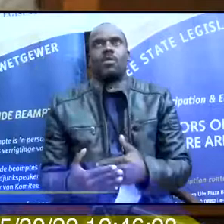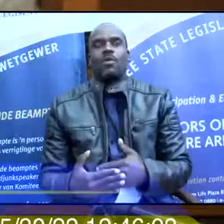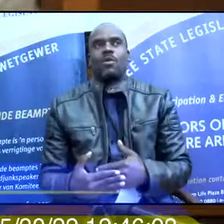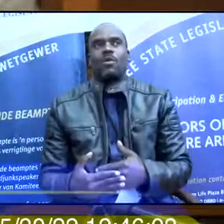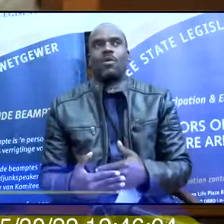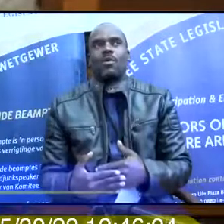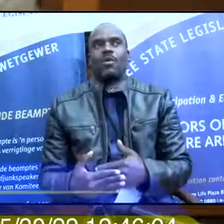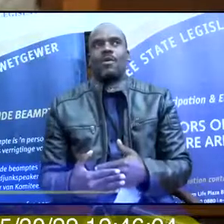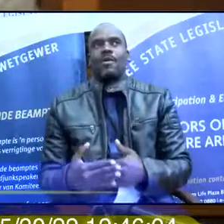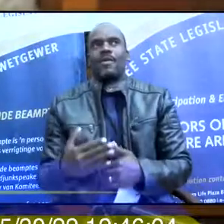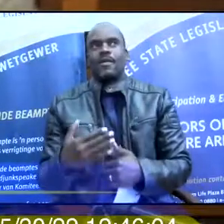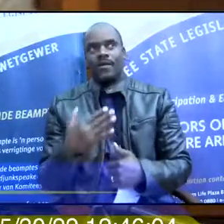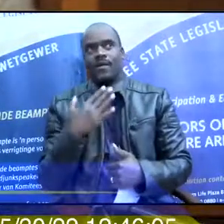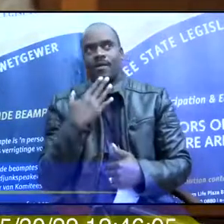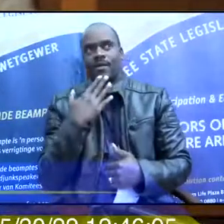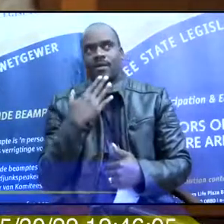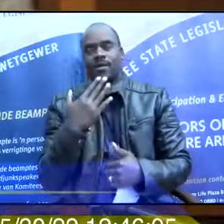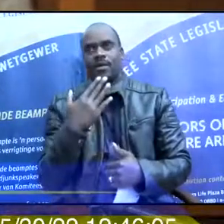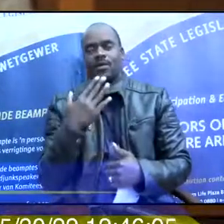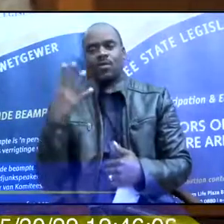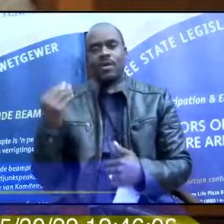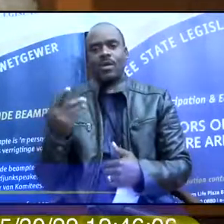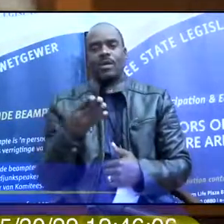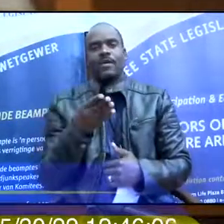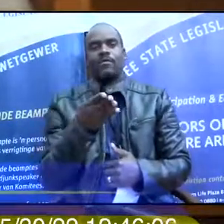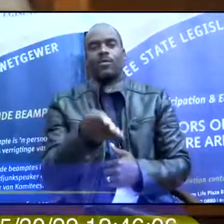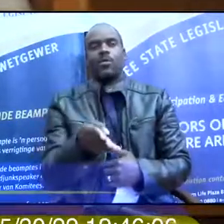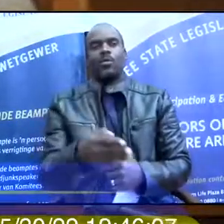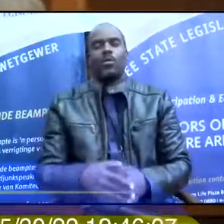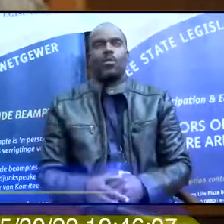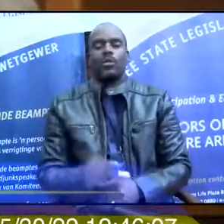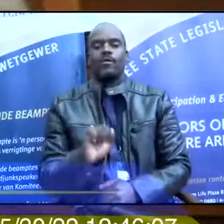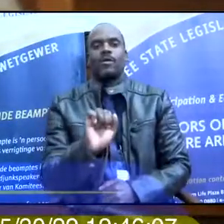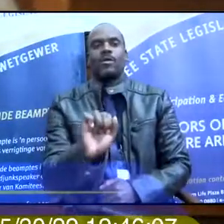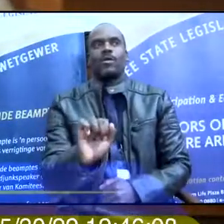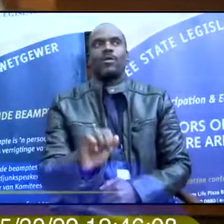me recognize you and